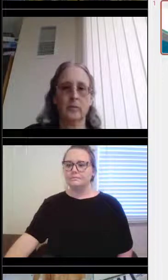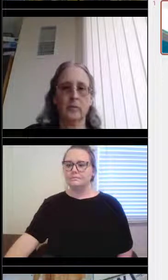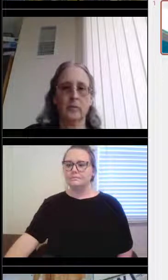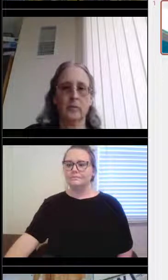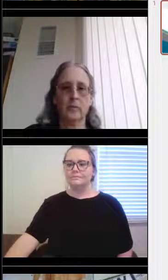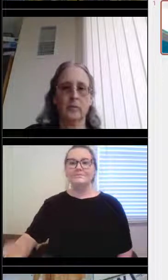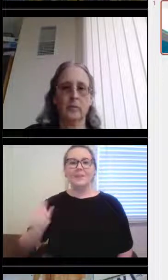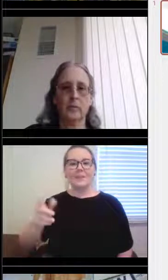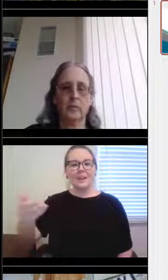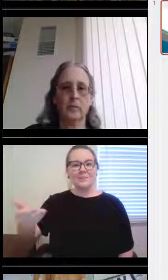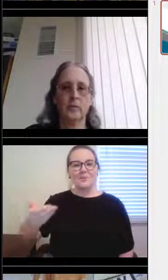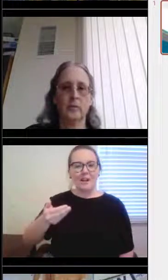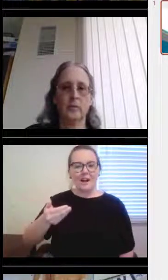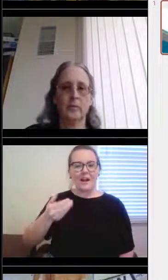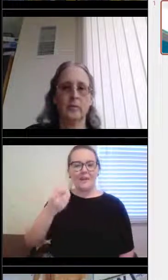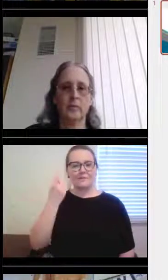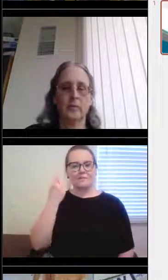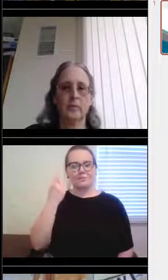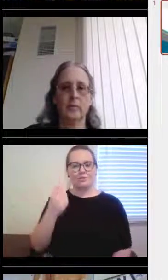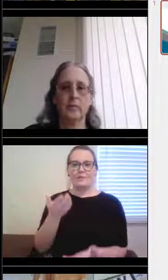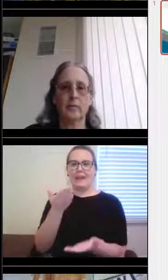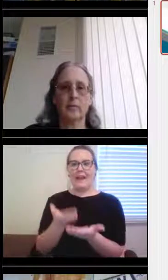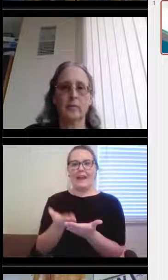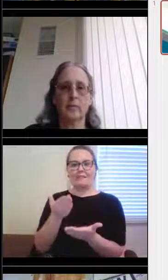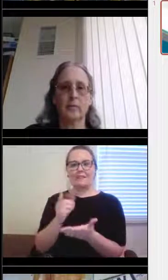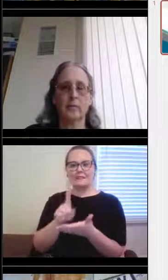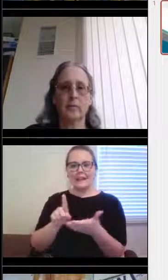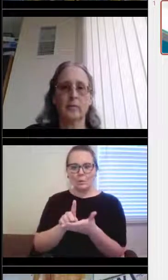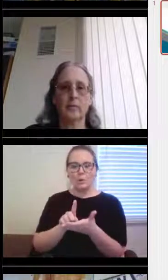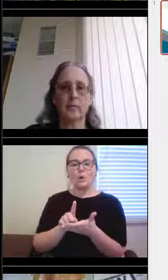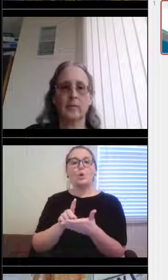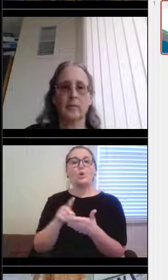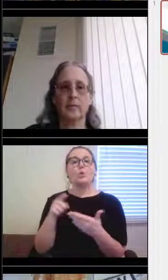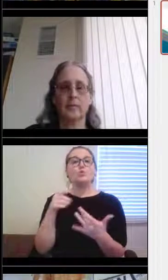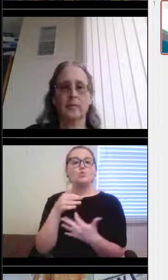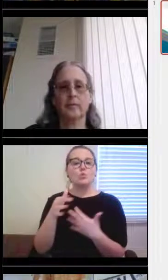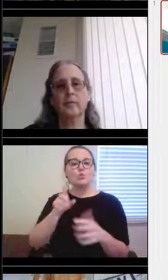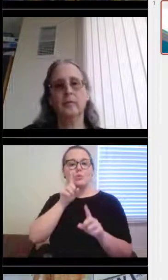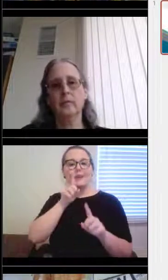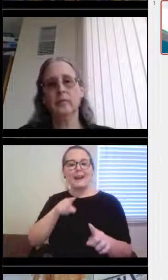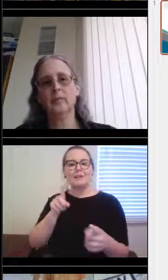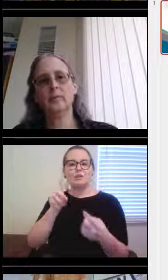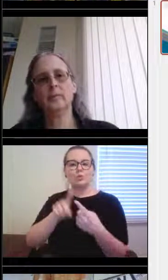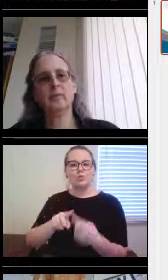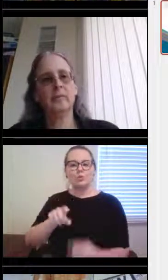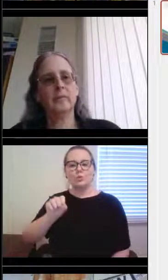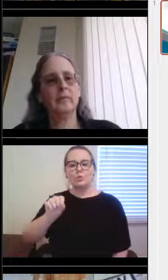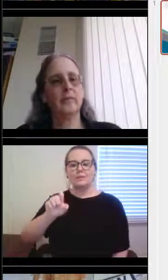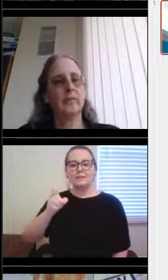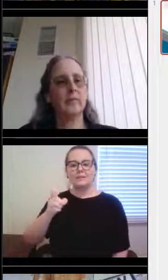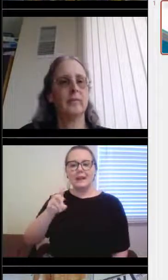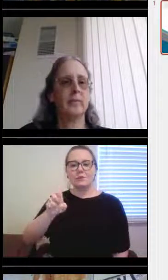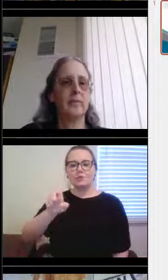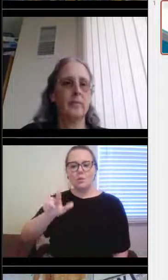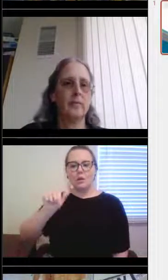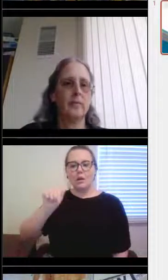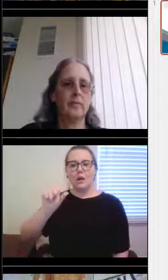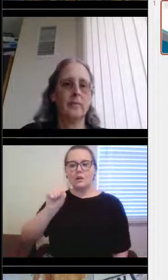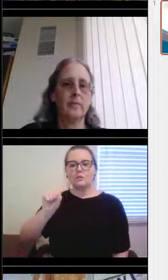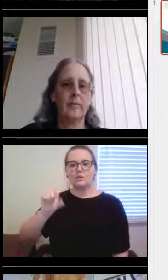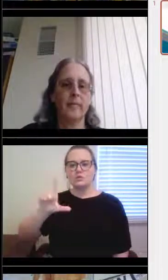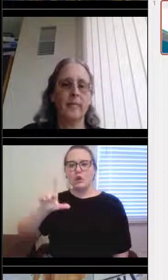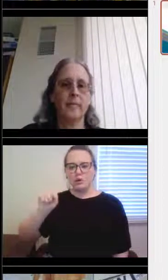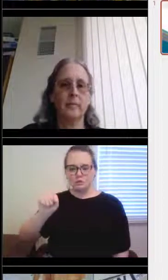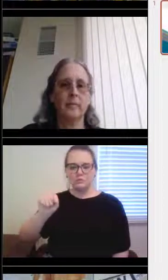Welcome everyone to the Evidence Hour, Social Reactions to Sexual Assault. The Center for Victim Research is holding these Evidence